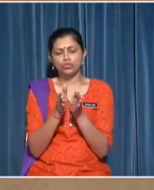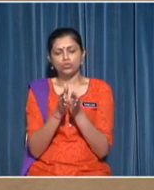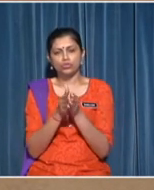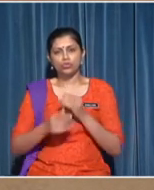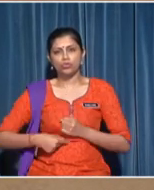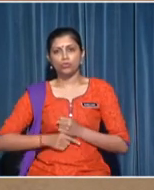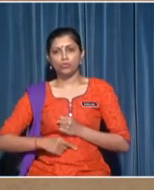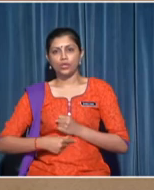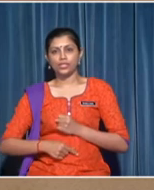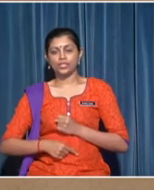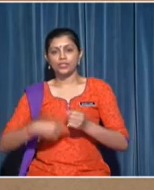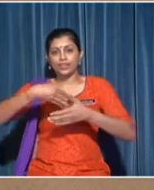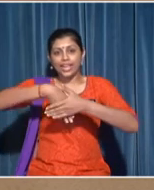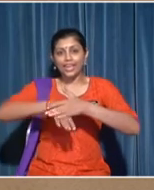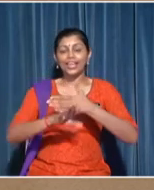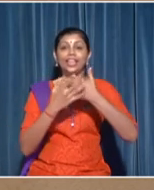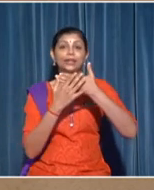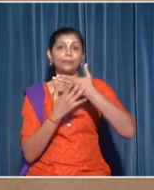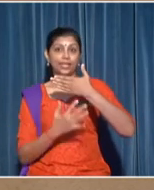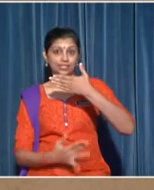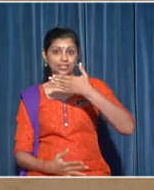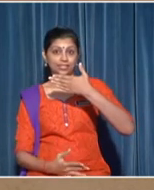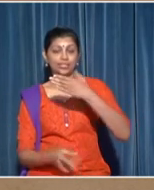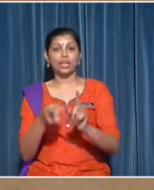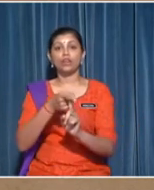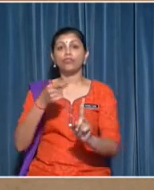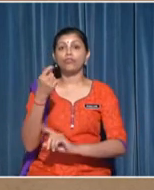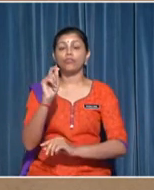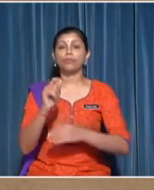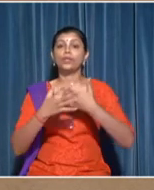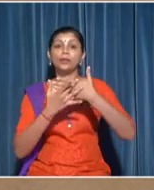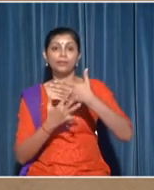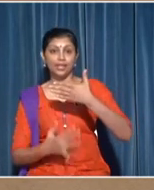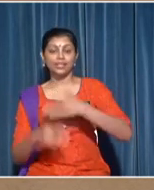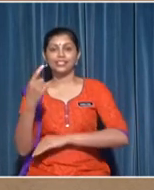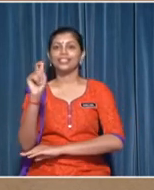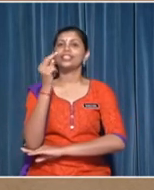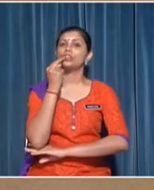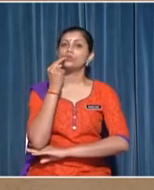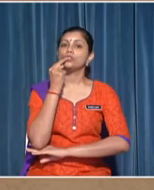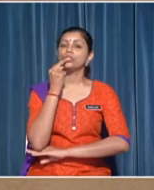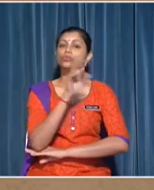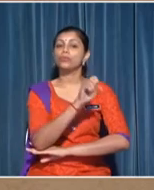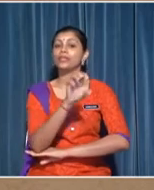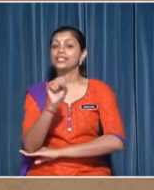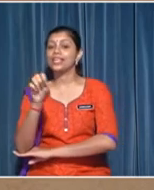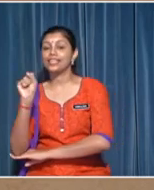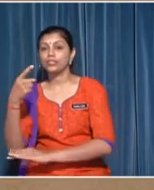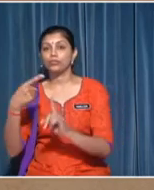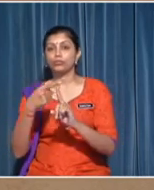the blood flow. And from the blood, the nutrients will be taken to all parts of our